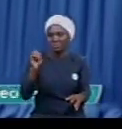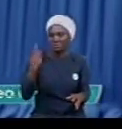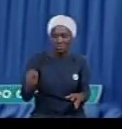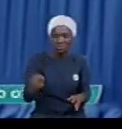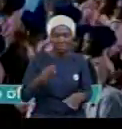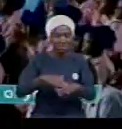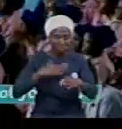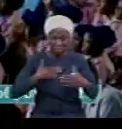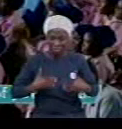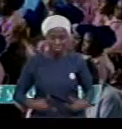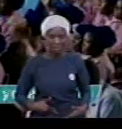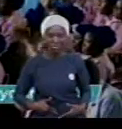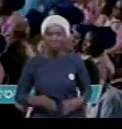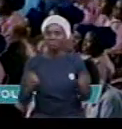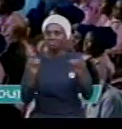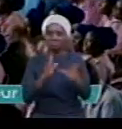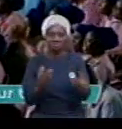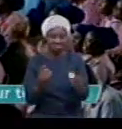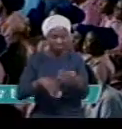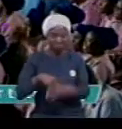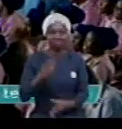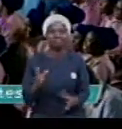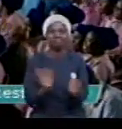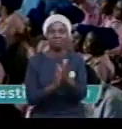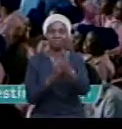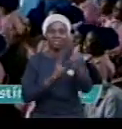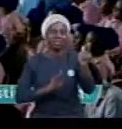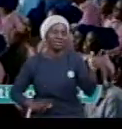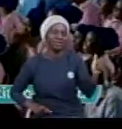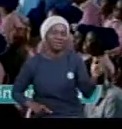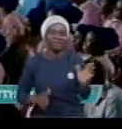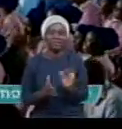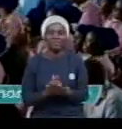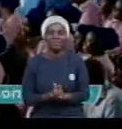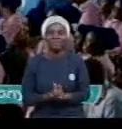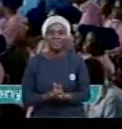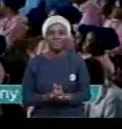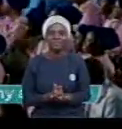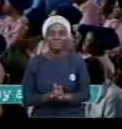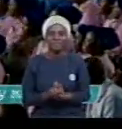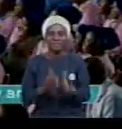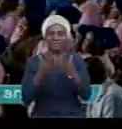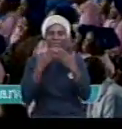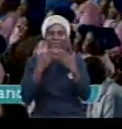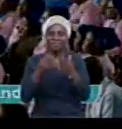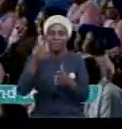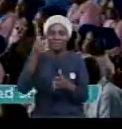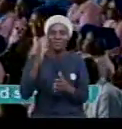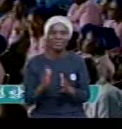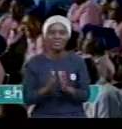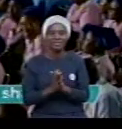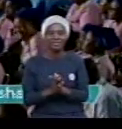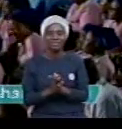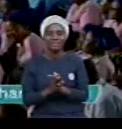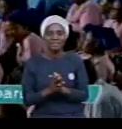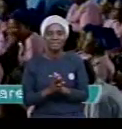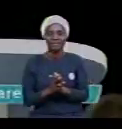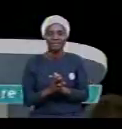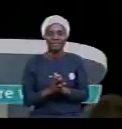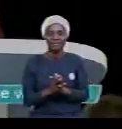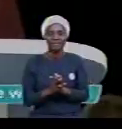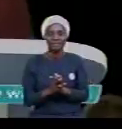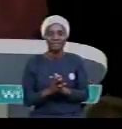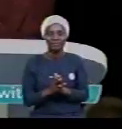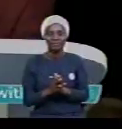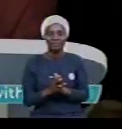the Lord! Thank God it was jam-packed. Thank God. So that you will really confirm that the Almighty God